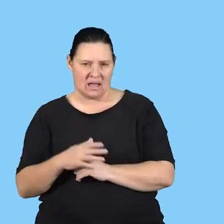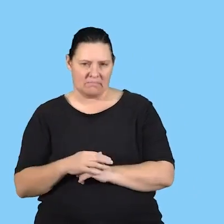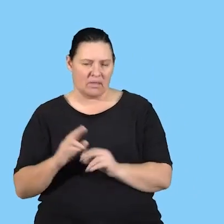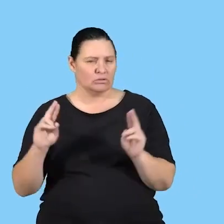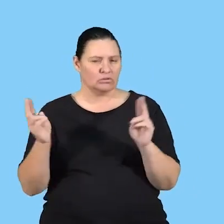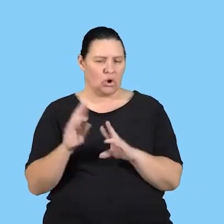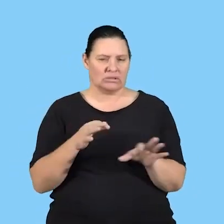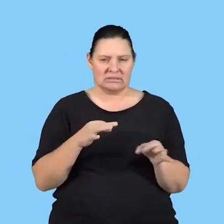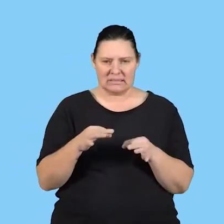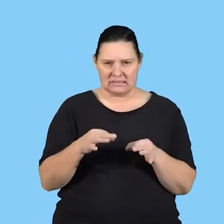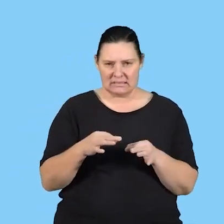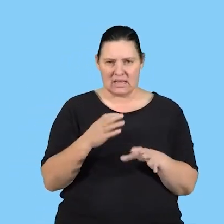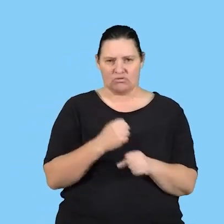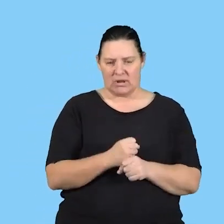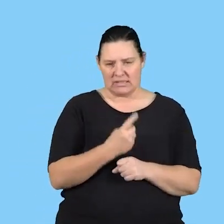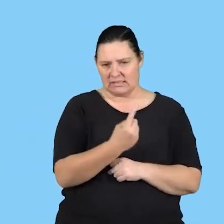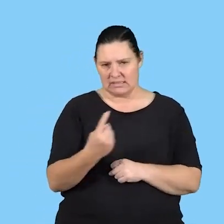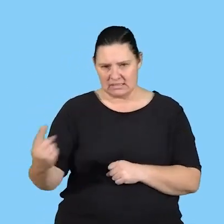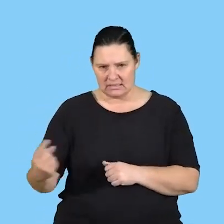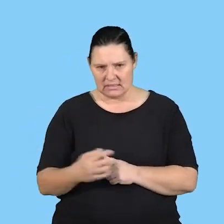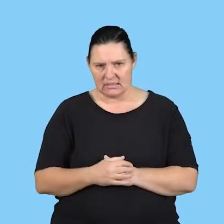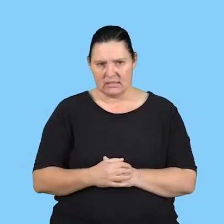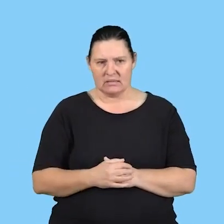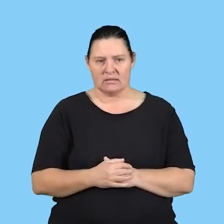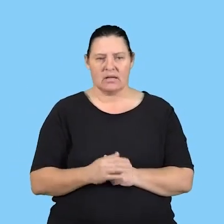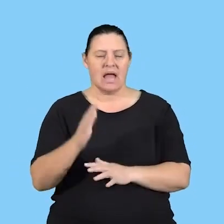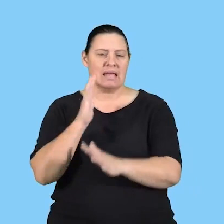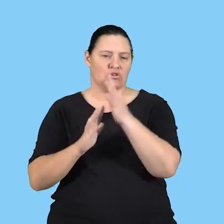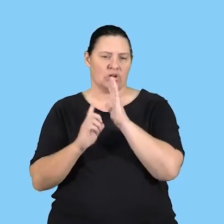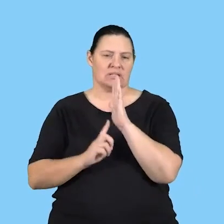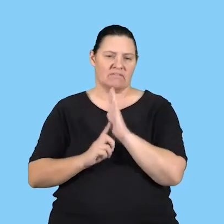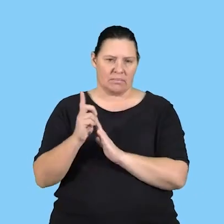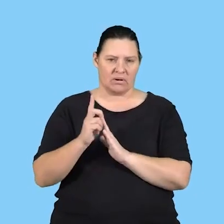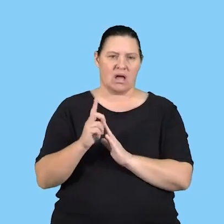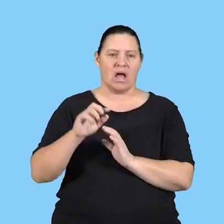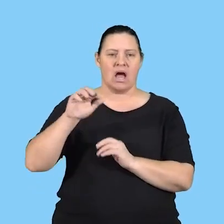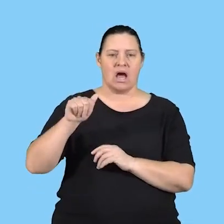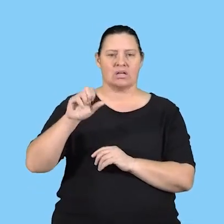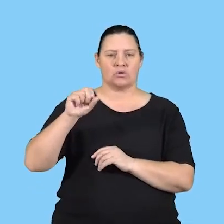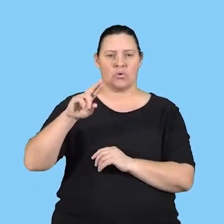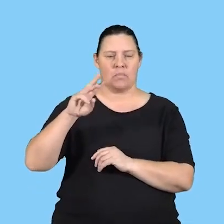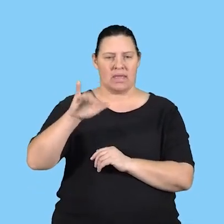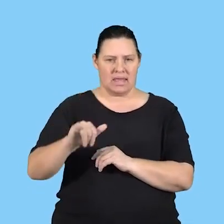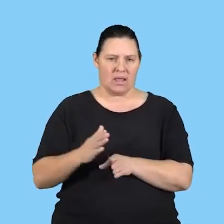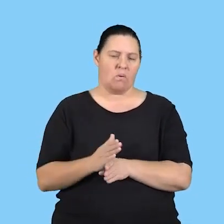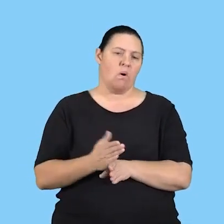briefly in the grades. The historical development of astronomy has been removed,